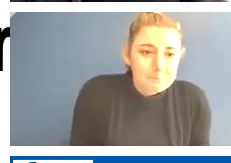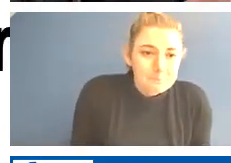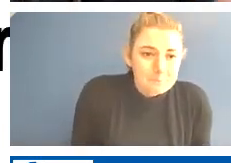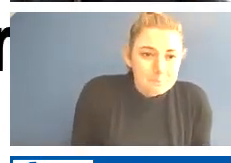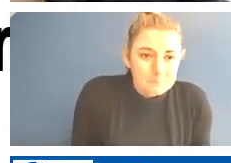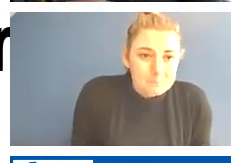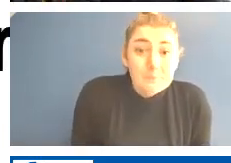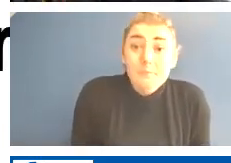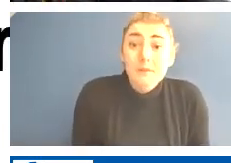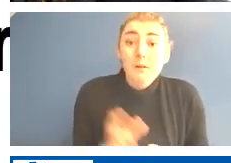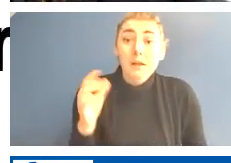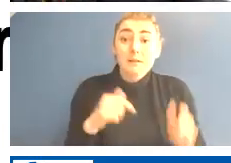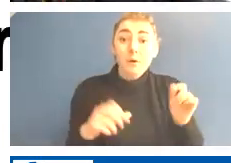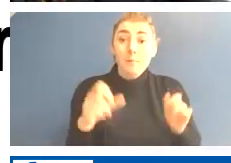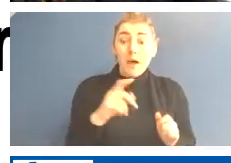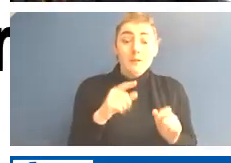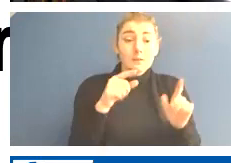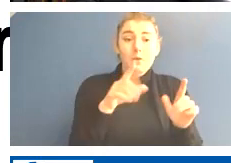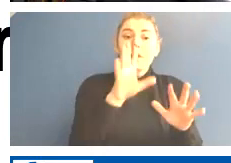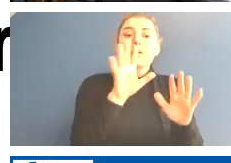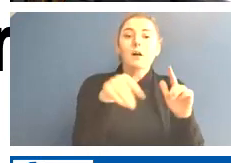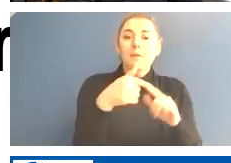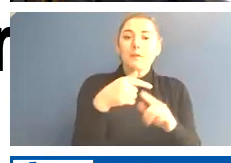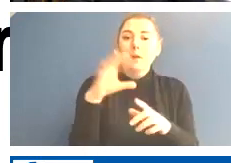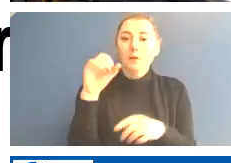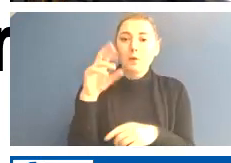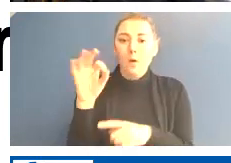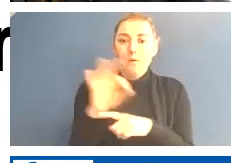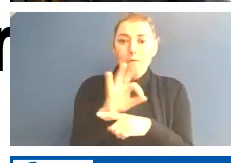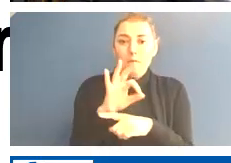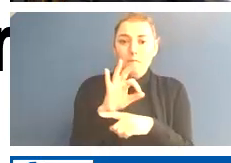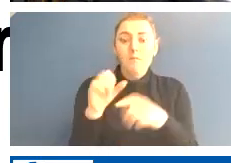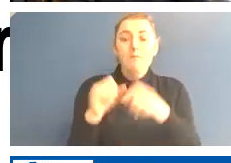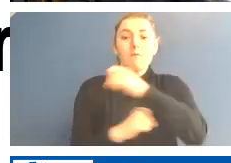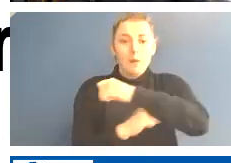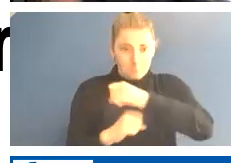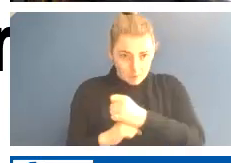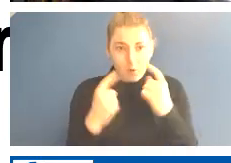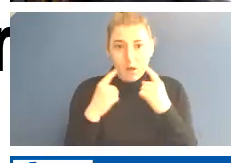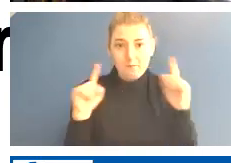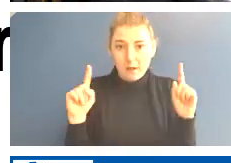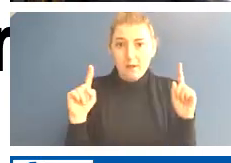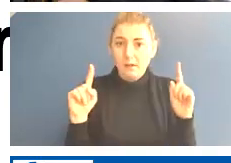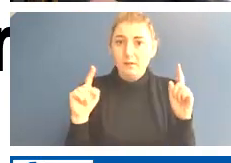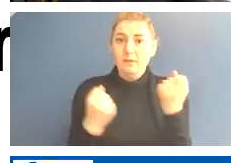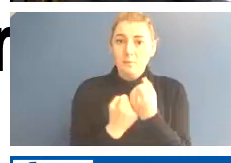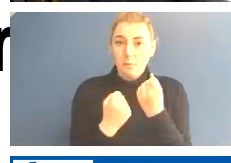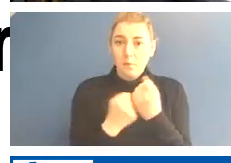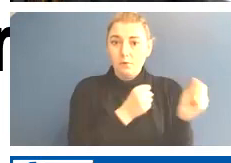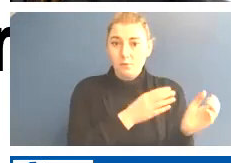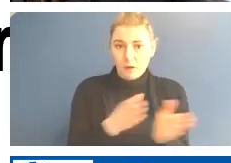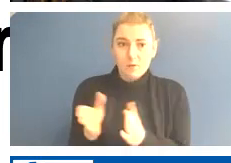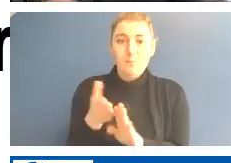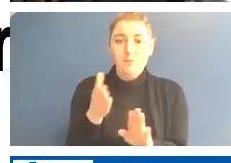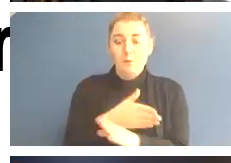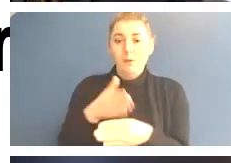Let's get into talking about some core fundamentals of effective support strategies before we close with